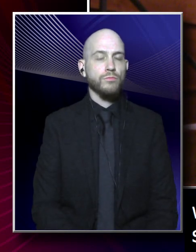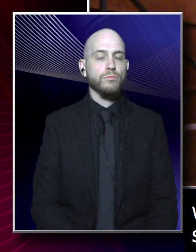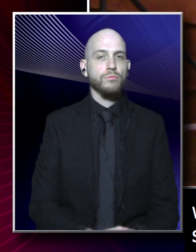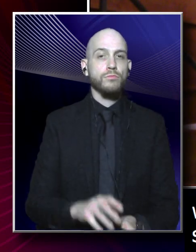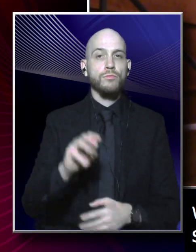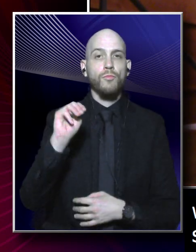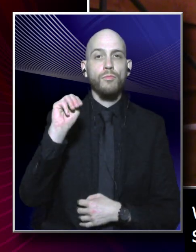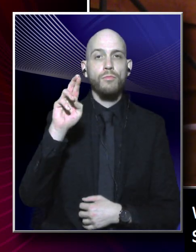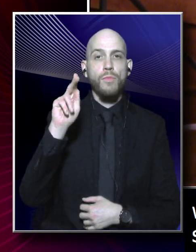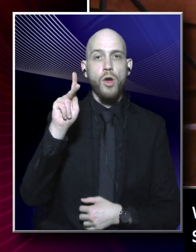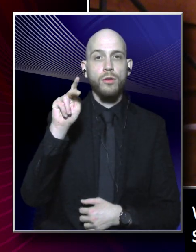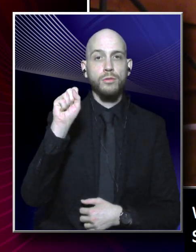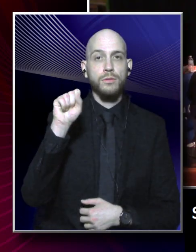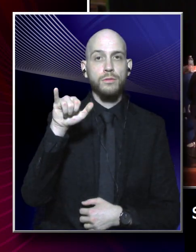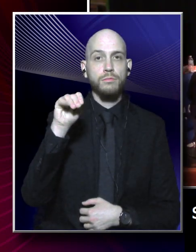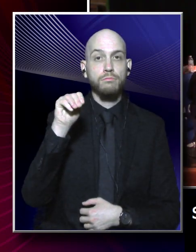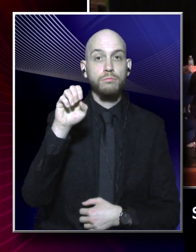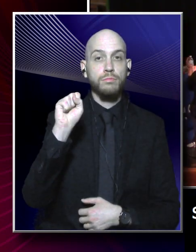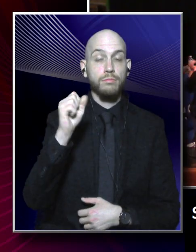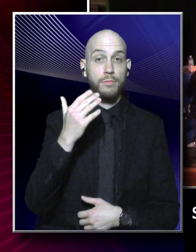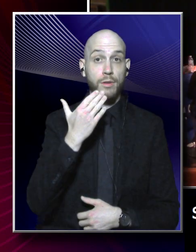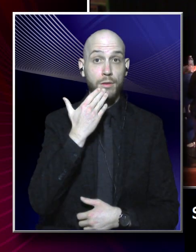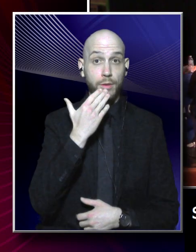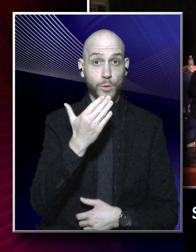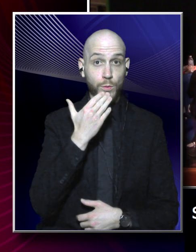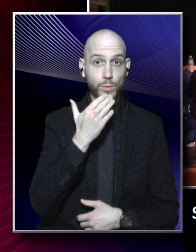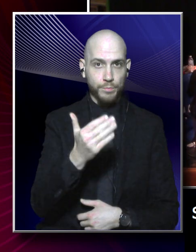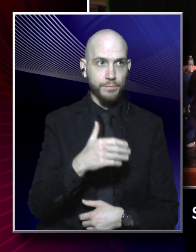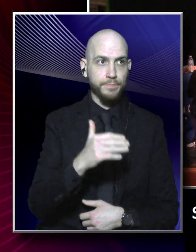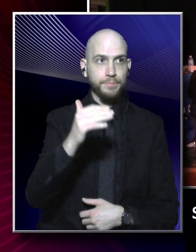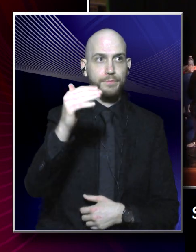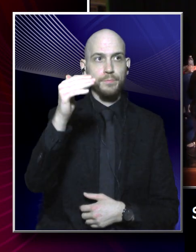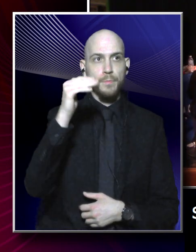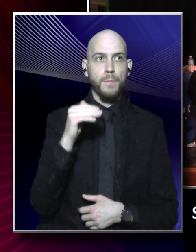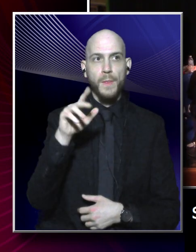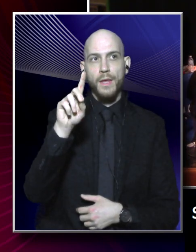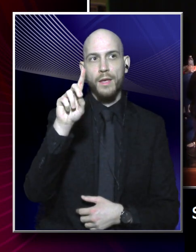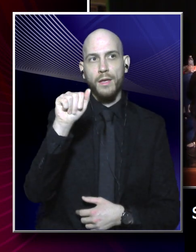Thank you. Next is Danny Lawrence.